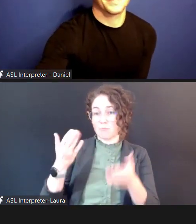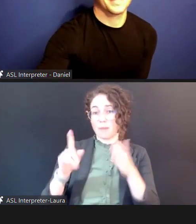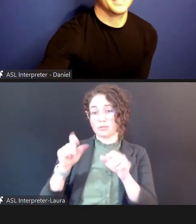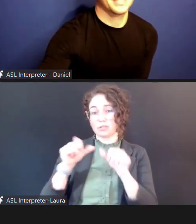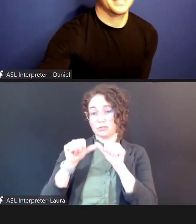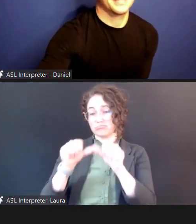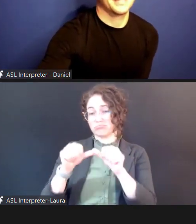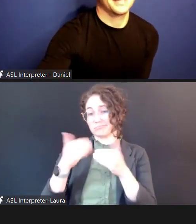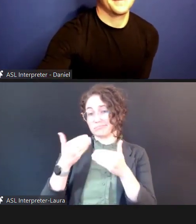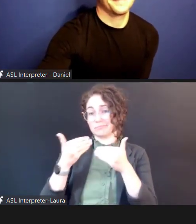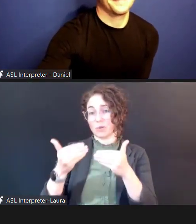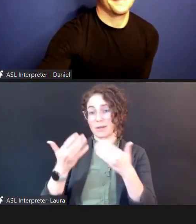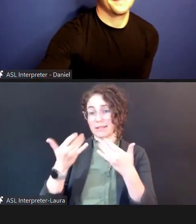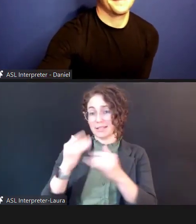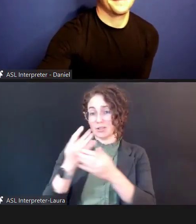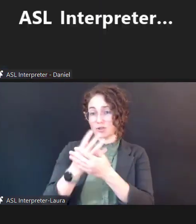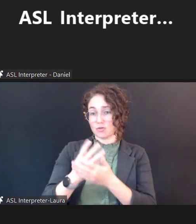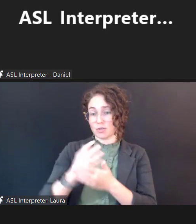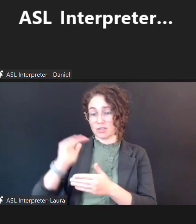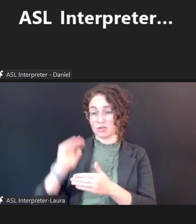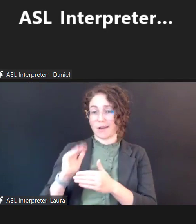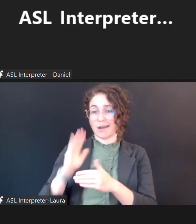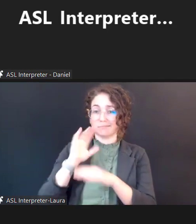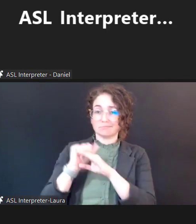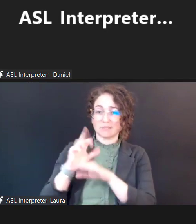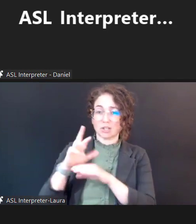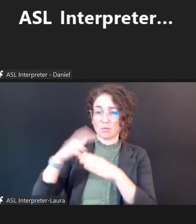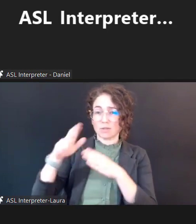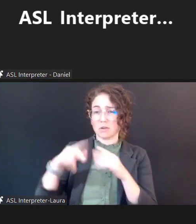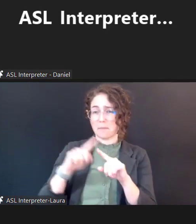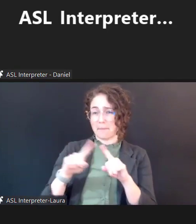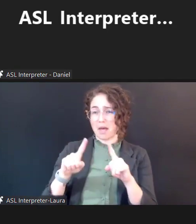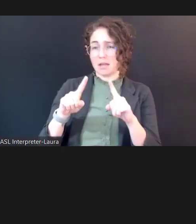screen the child and send that result along, but